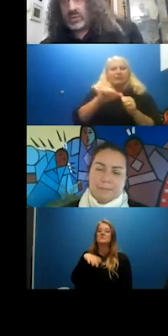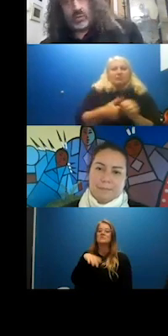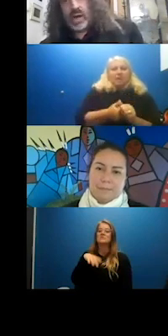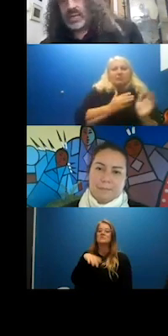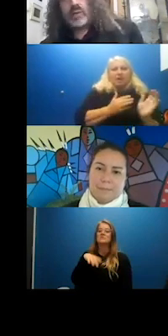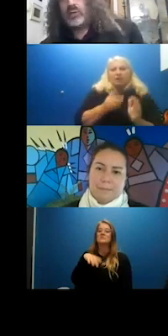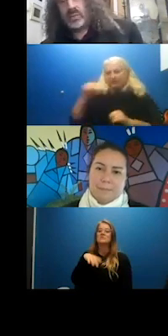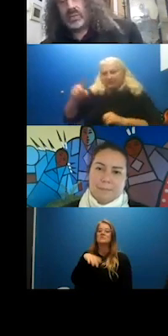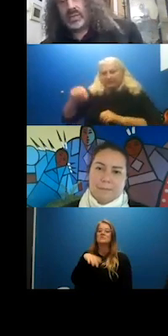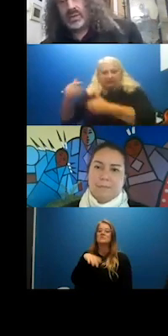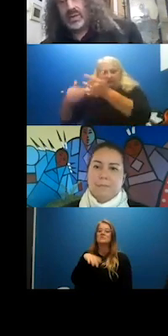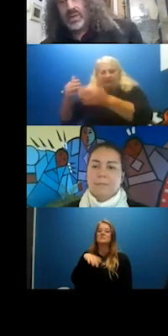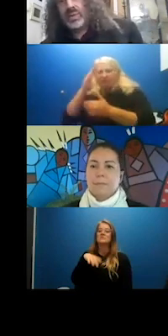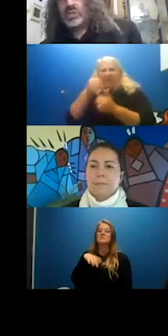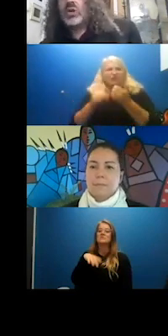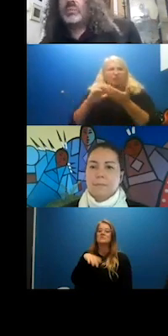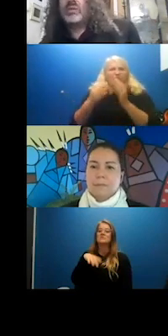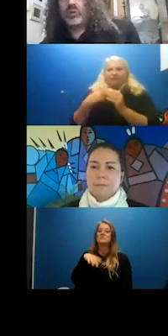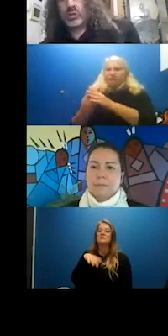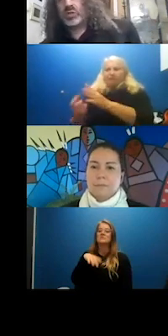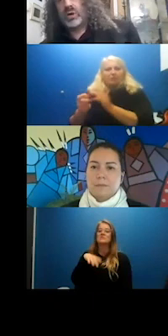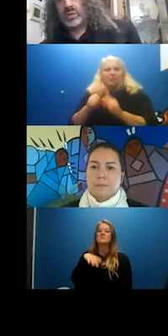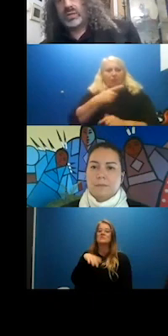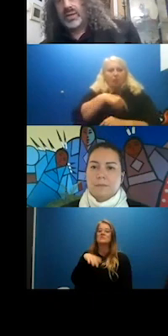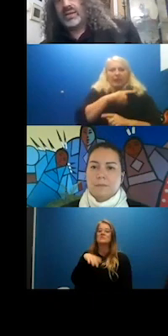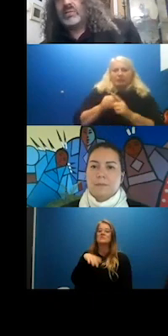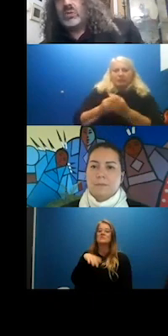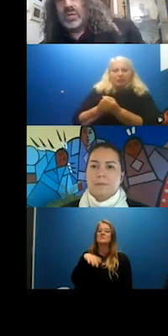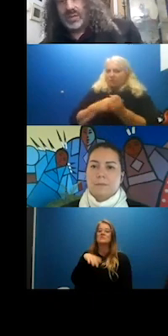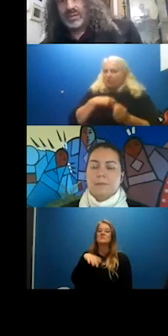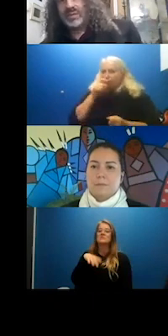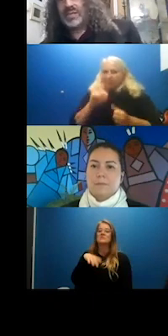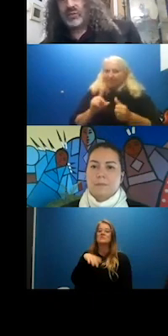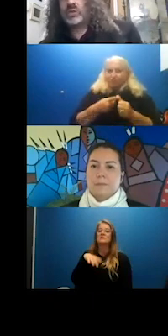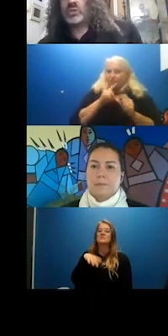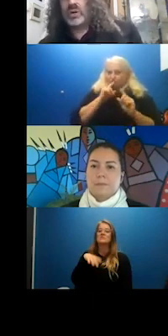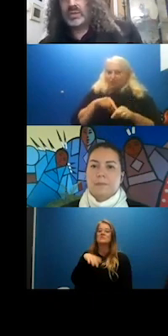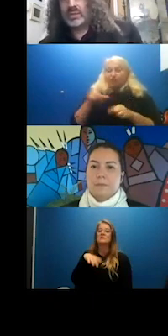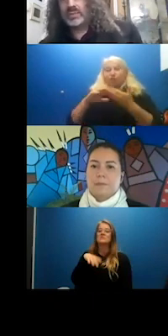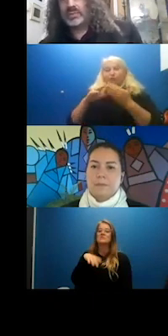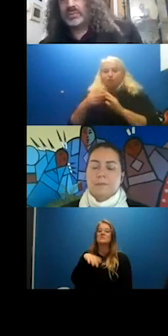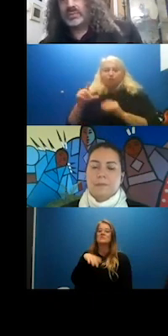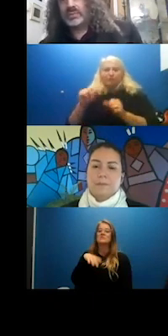always cracks in every community. But we should not be the first response. The community is the first